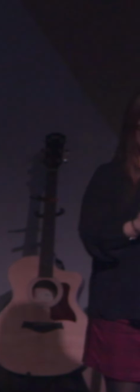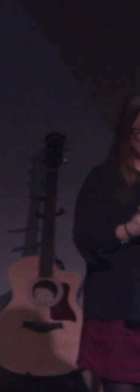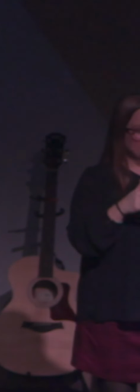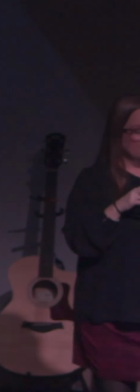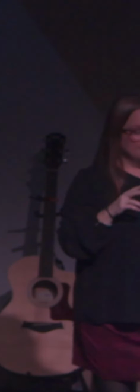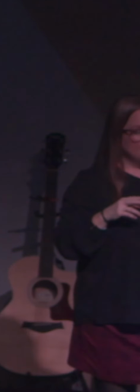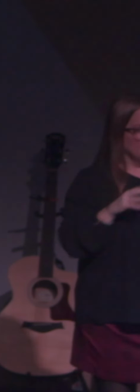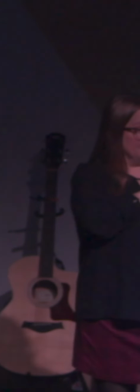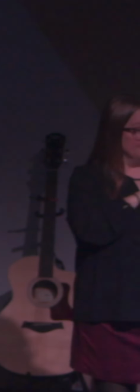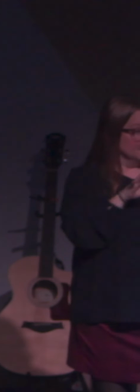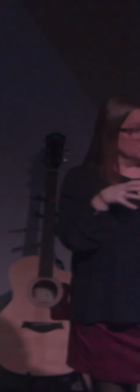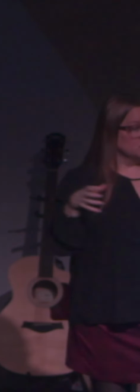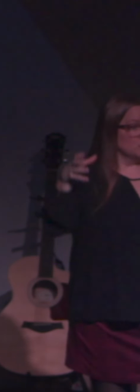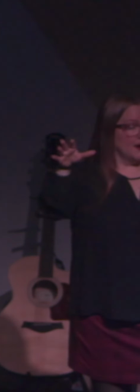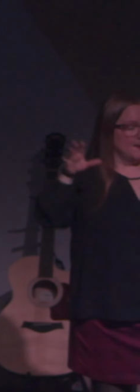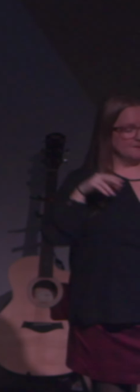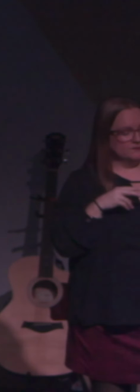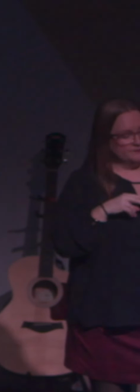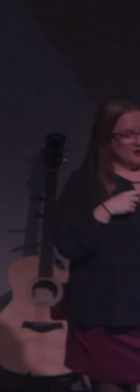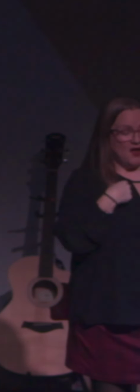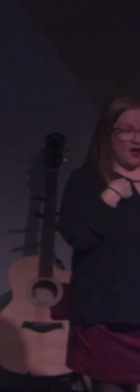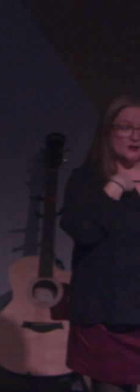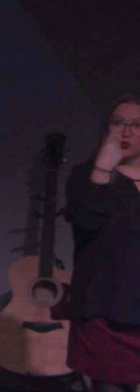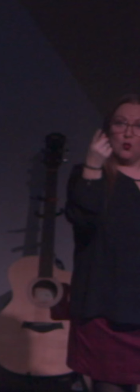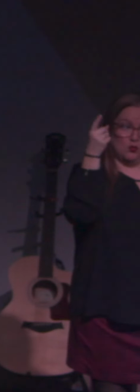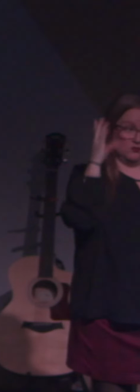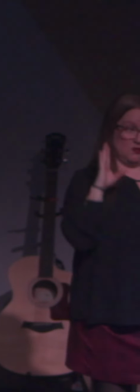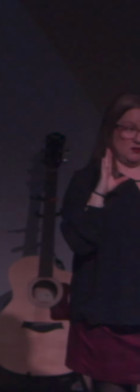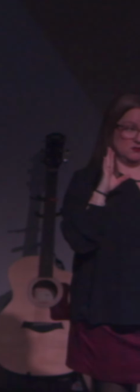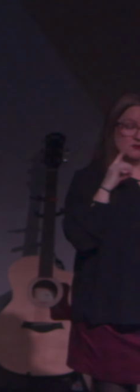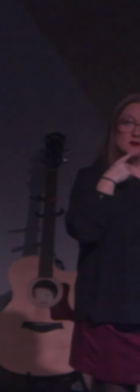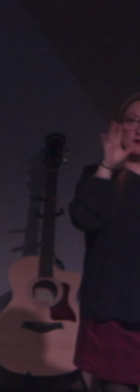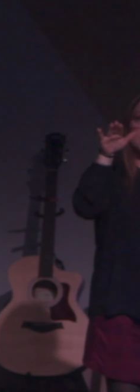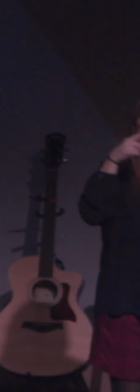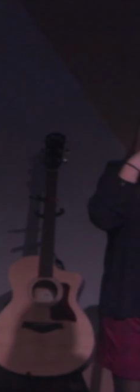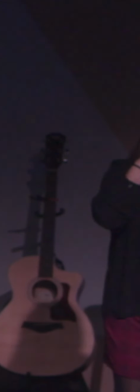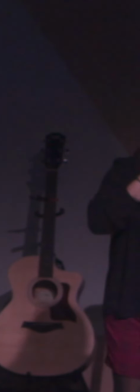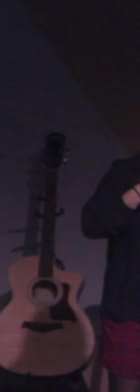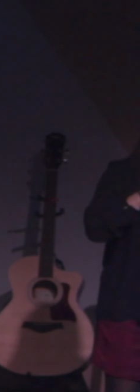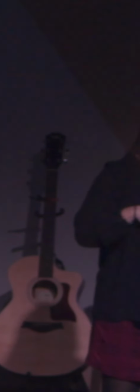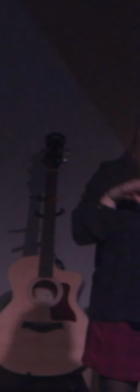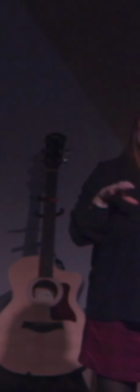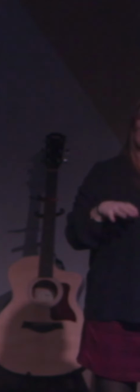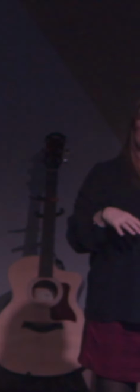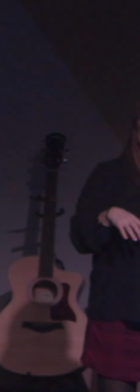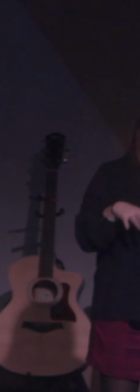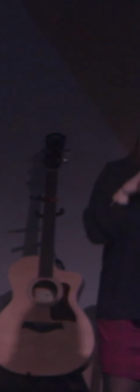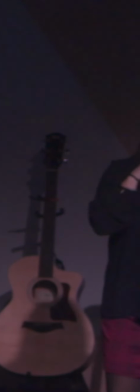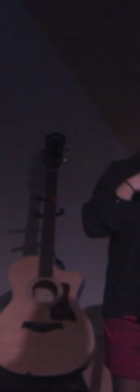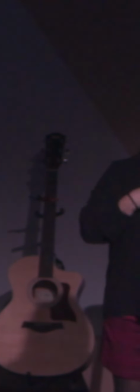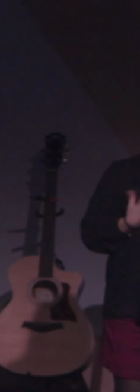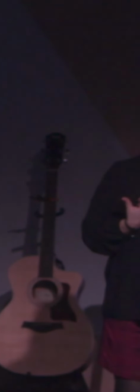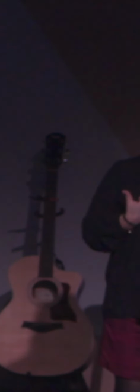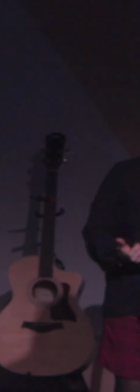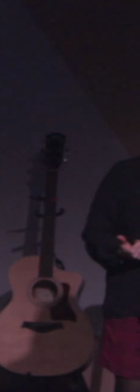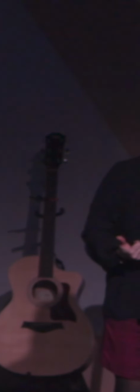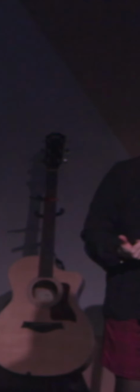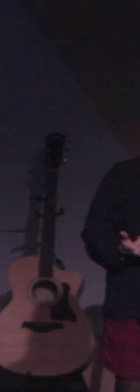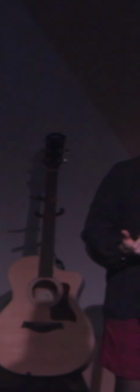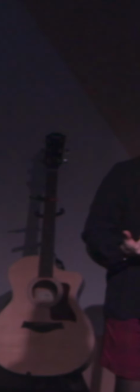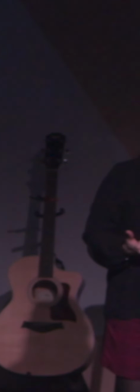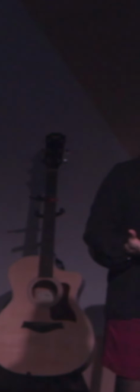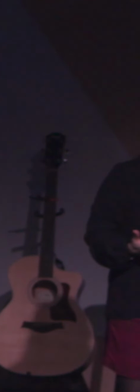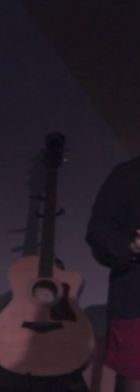on this mission trip, and I told God, tell me what to do. You speak to me right now. And I said